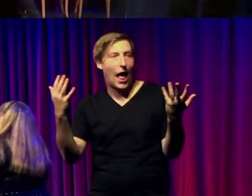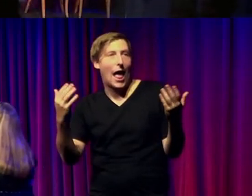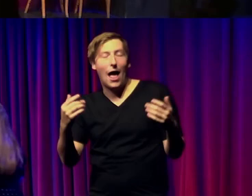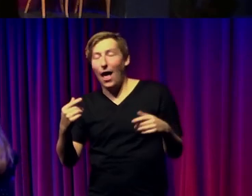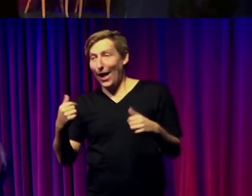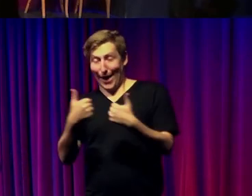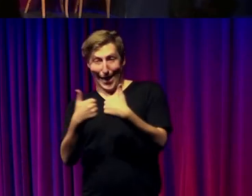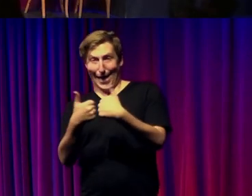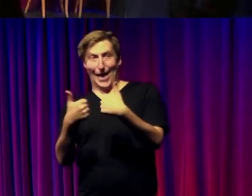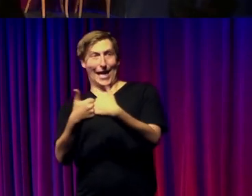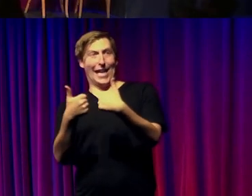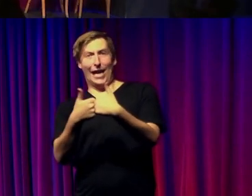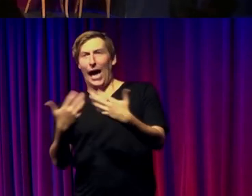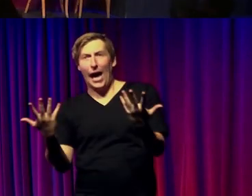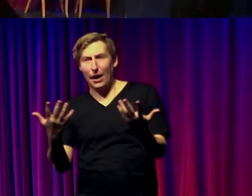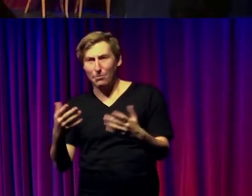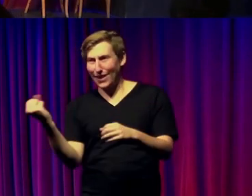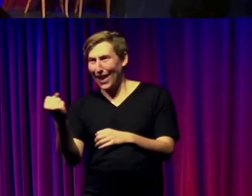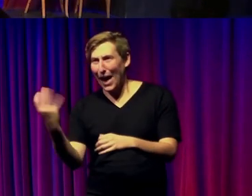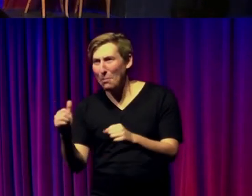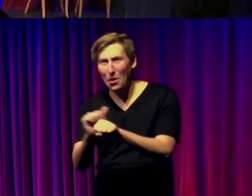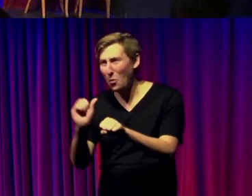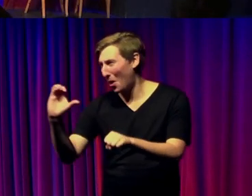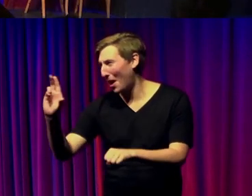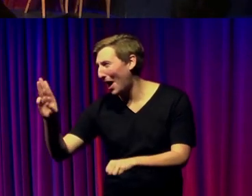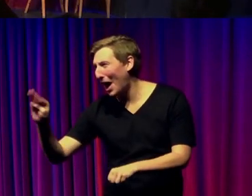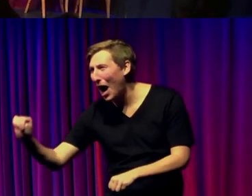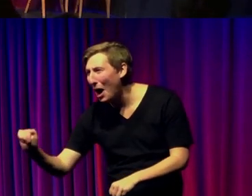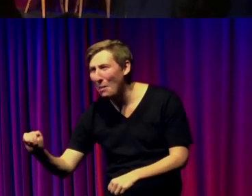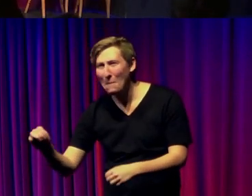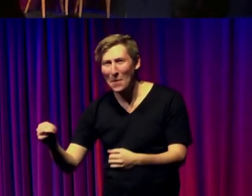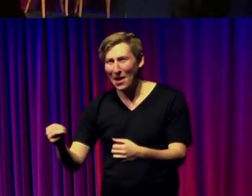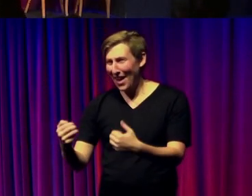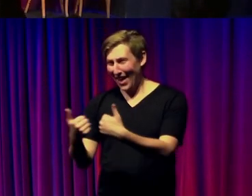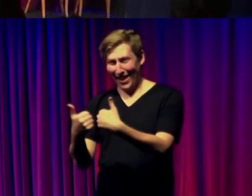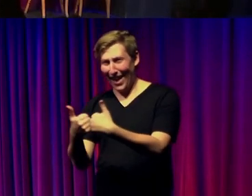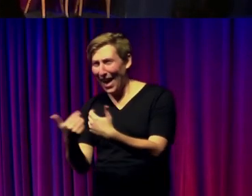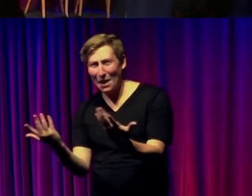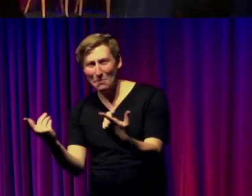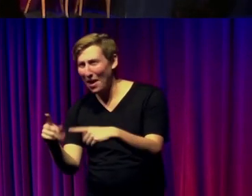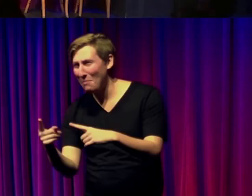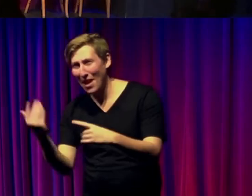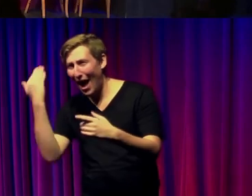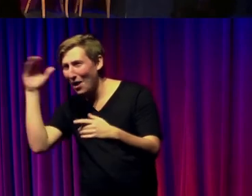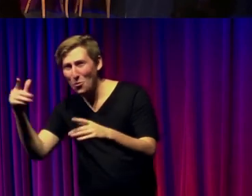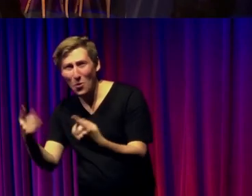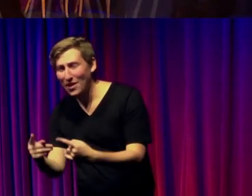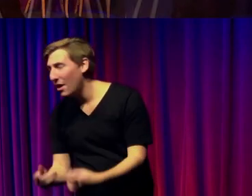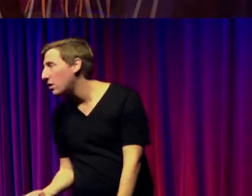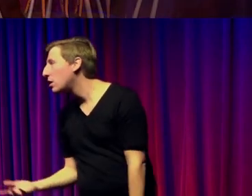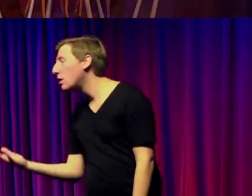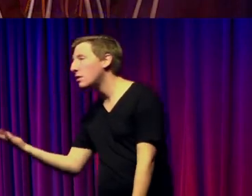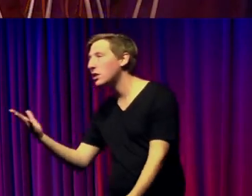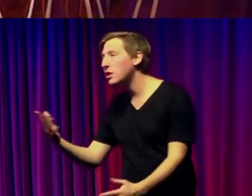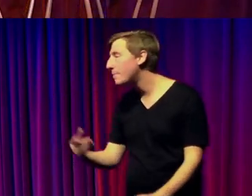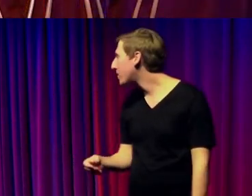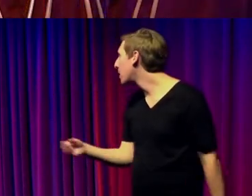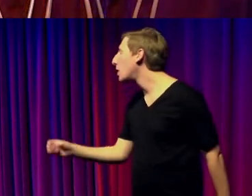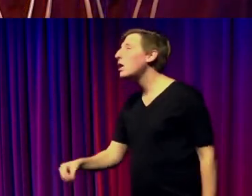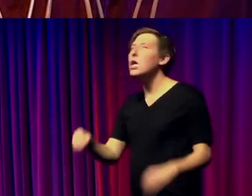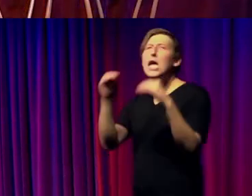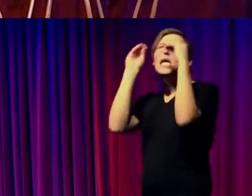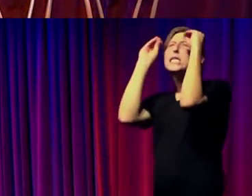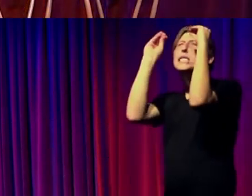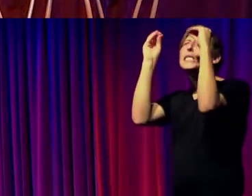have ponchos and cum all over them. I don't get it. It's fine. Look, I just have to be with you and make sure you don't catch yourself on fire. Teach me